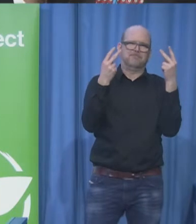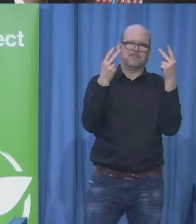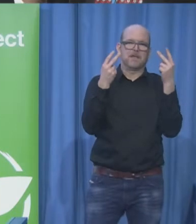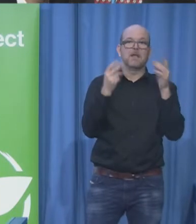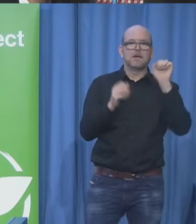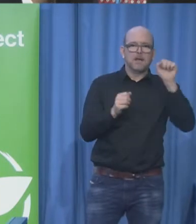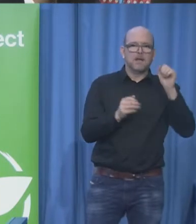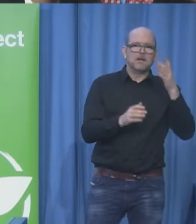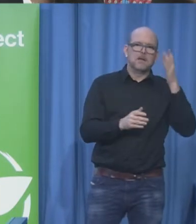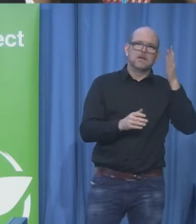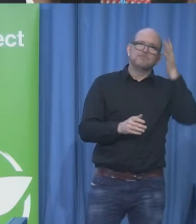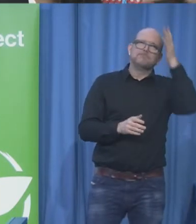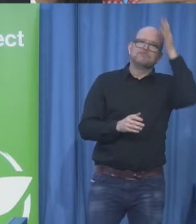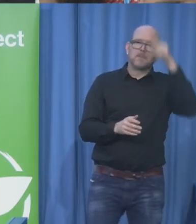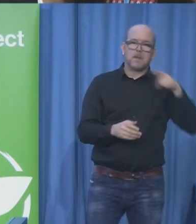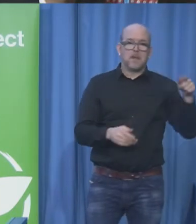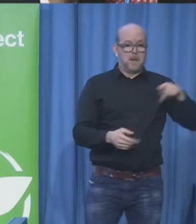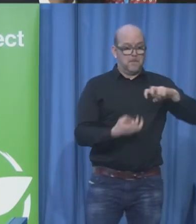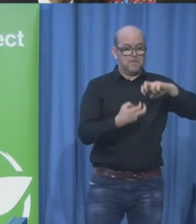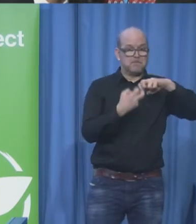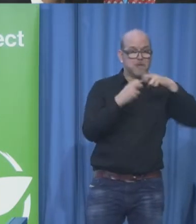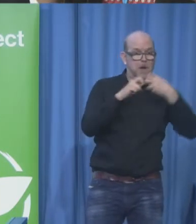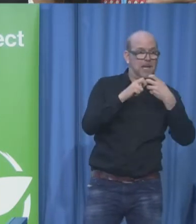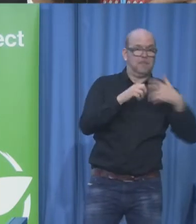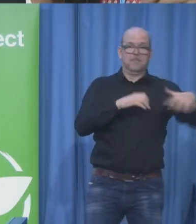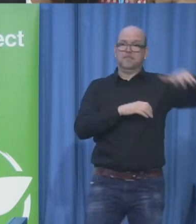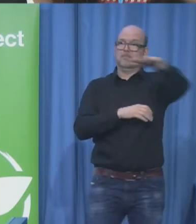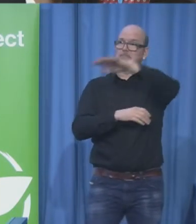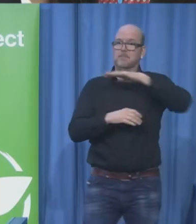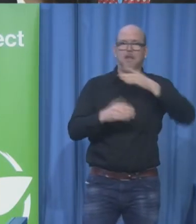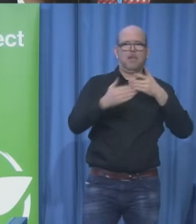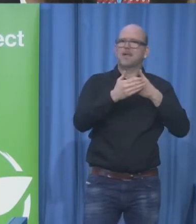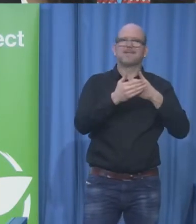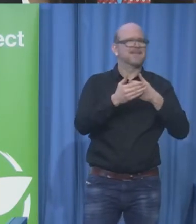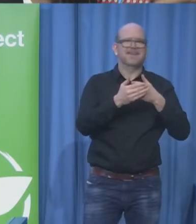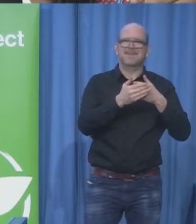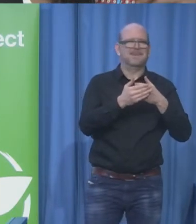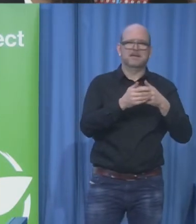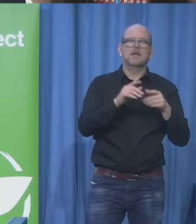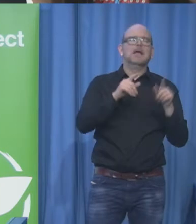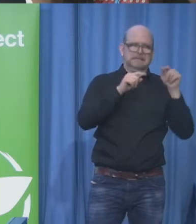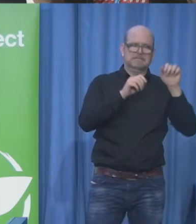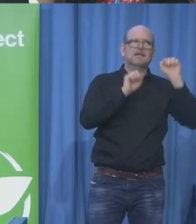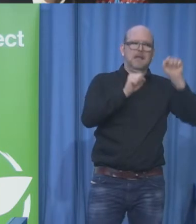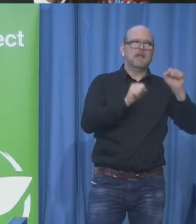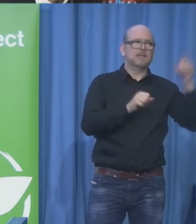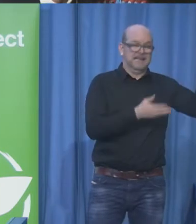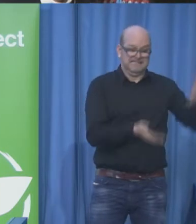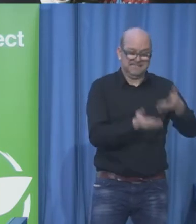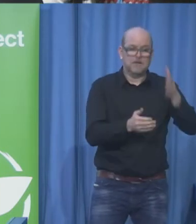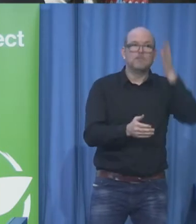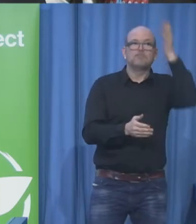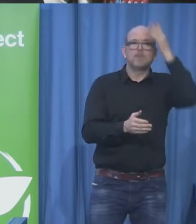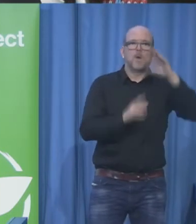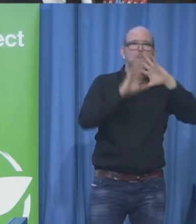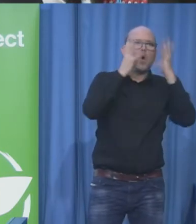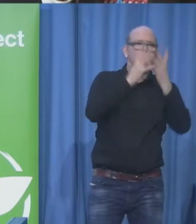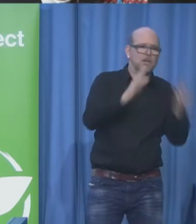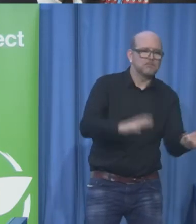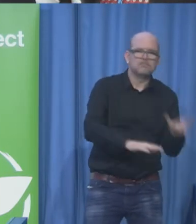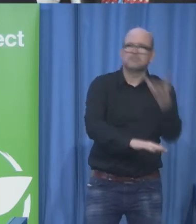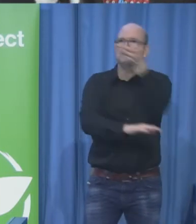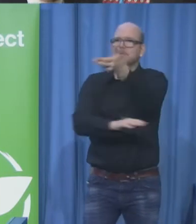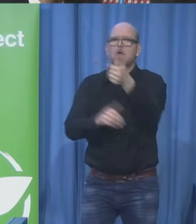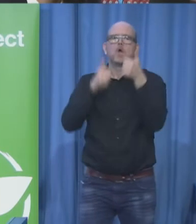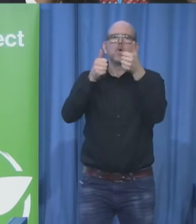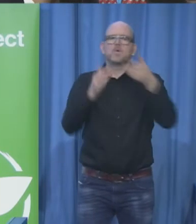wondrous place. The world should be explored. The world should be enjoyed. And ultimately, when you have parents that err on the side